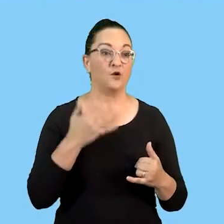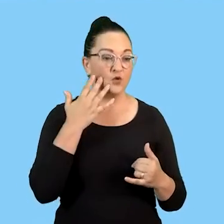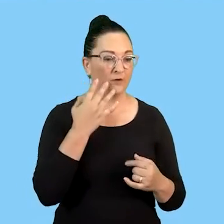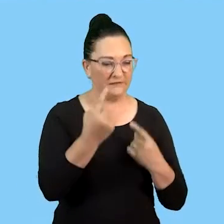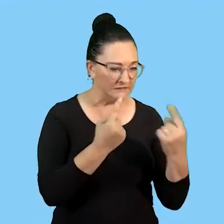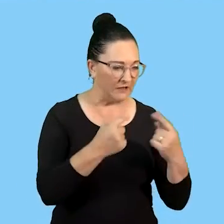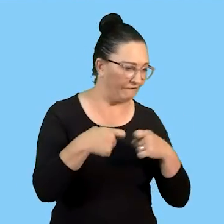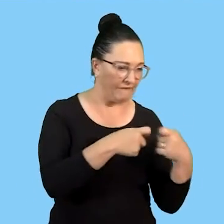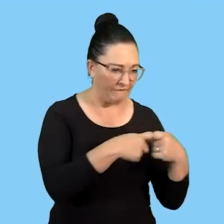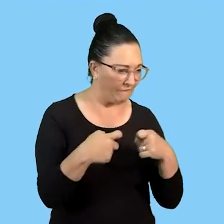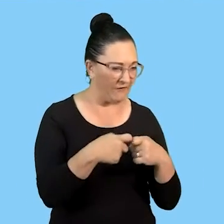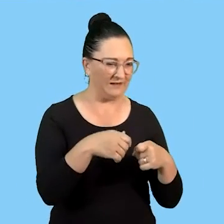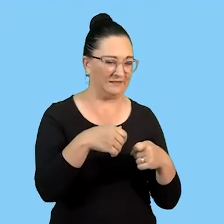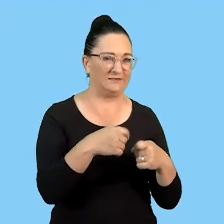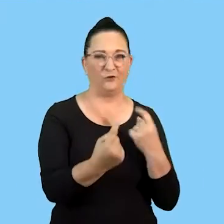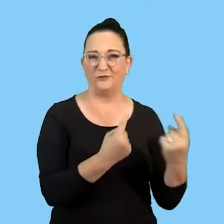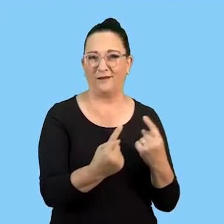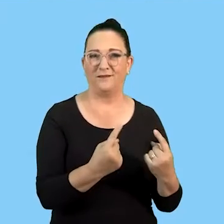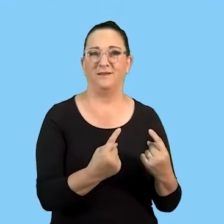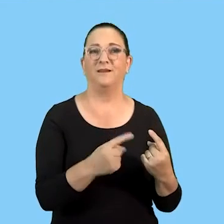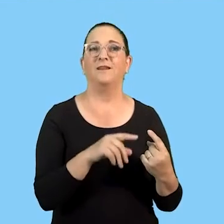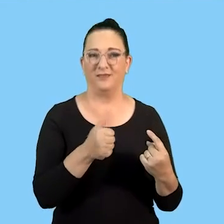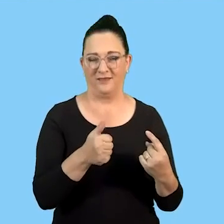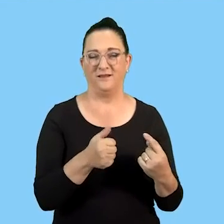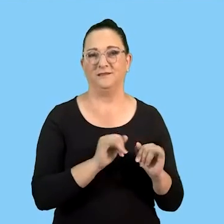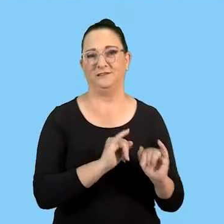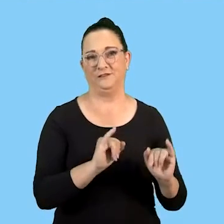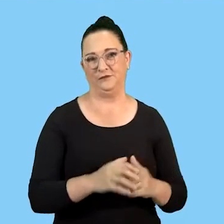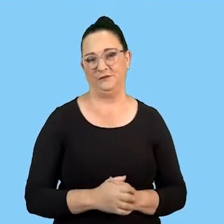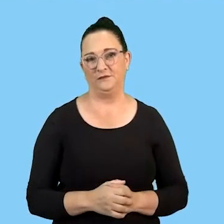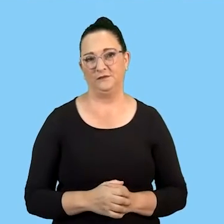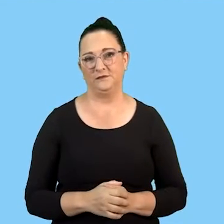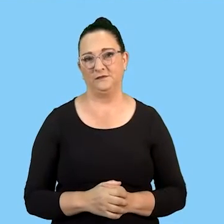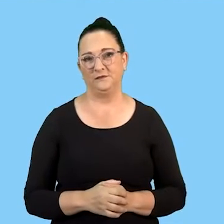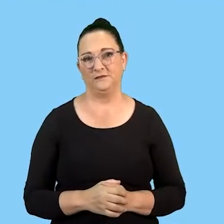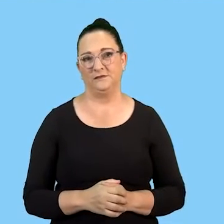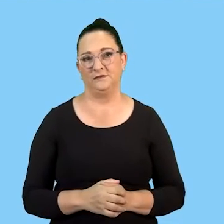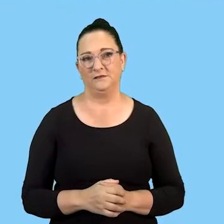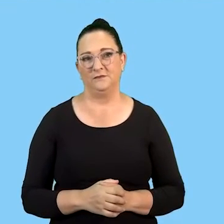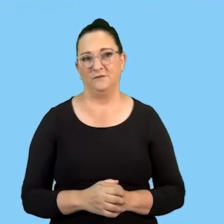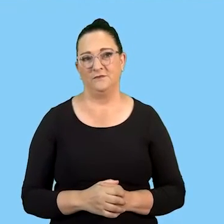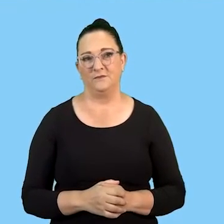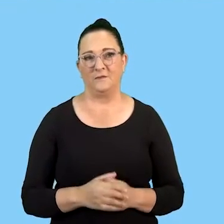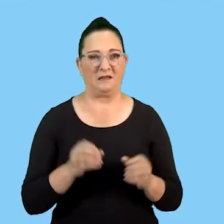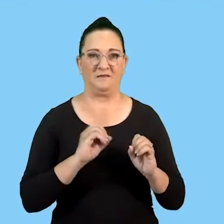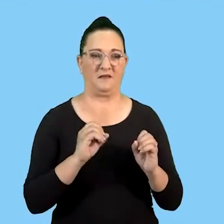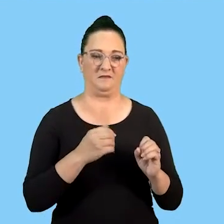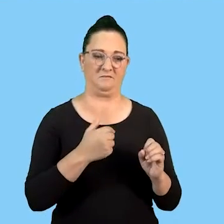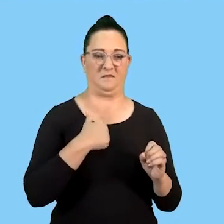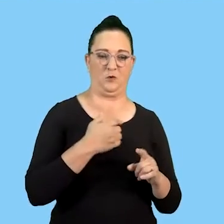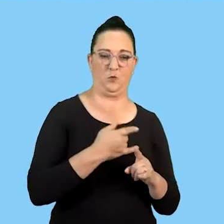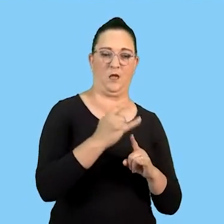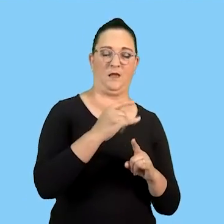fighting amongst each other in the workplace. It becomes a serious thing because now if you don't win, and then it has a